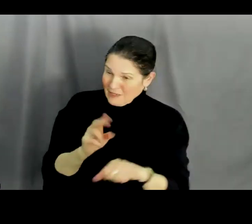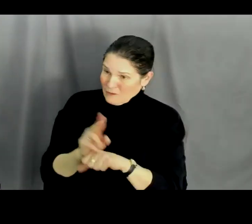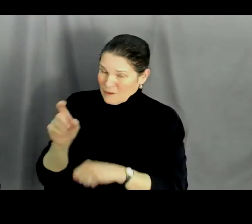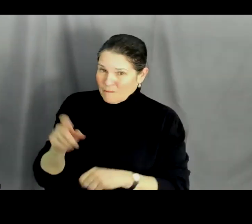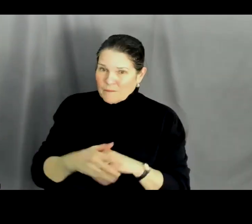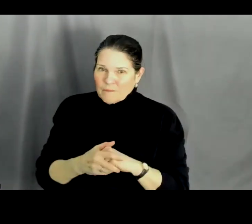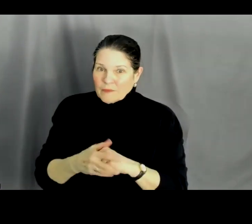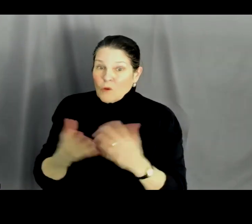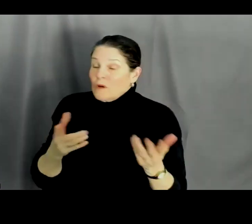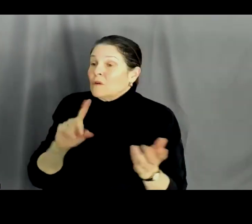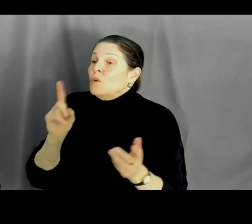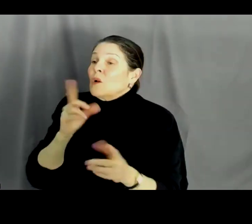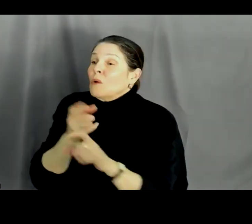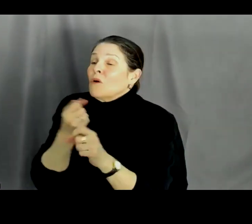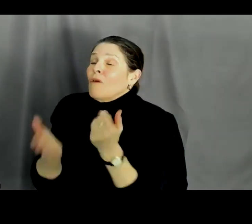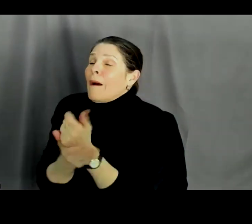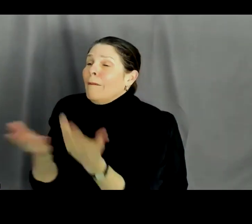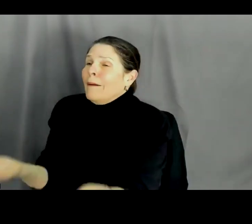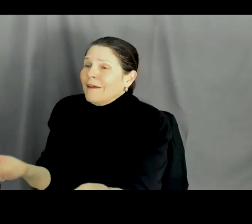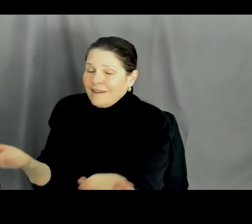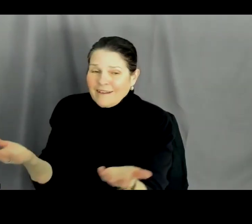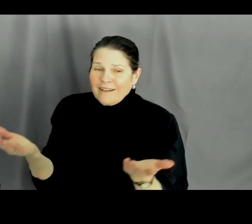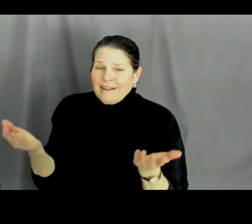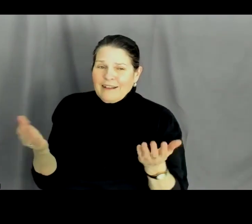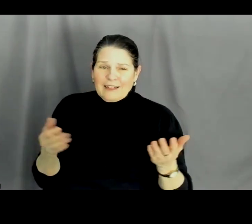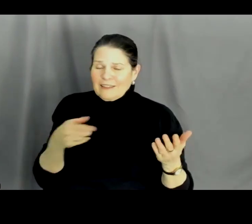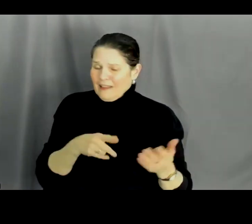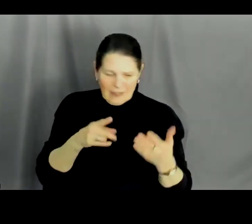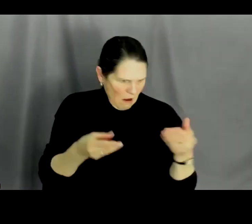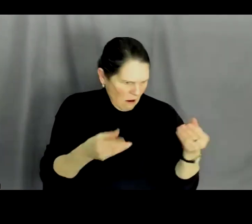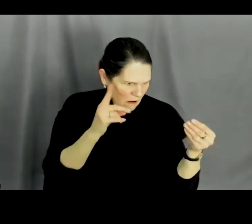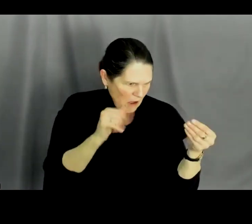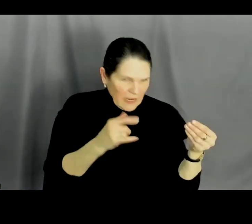Or who do we go for help? Like if we say, okay, great, this data is beautiful. Who can turn this